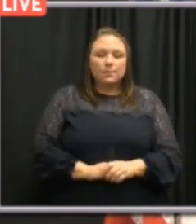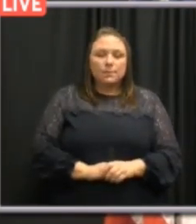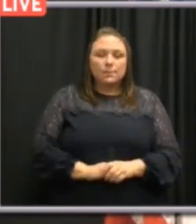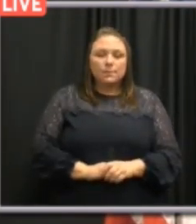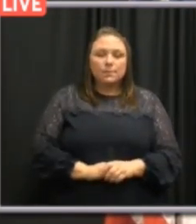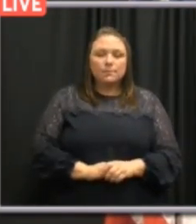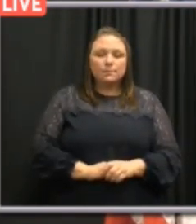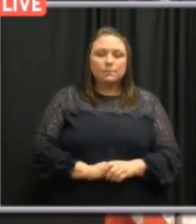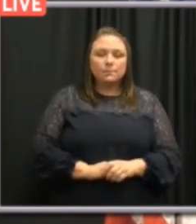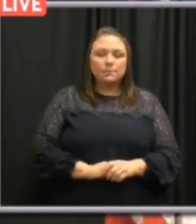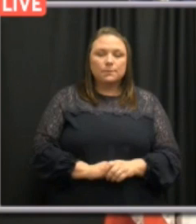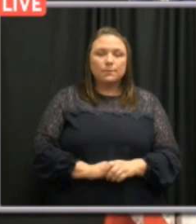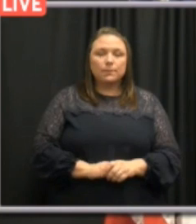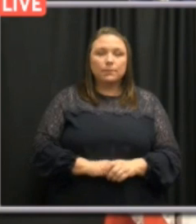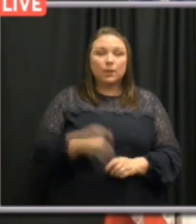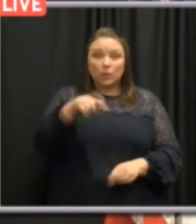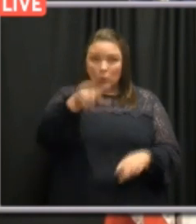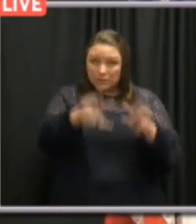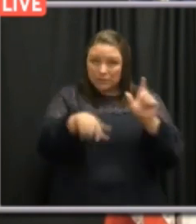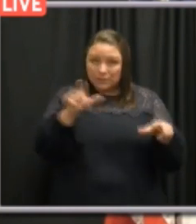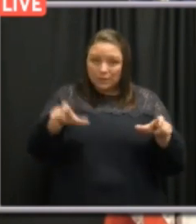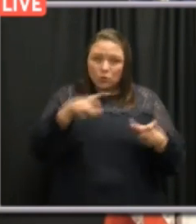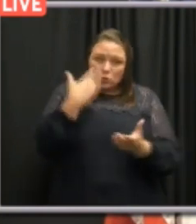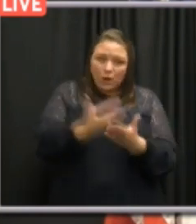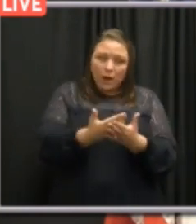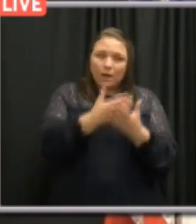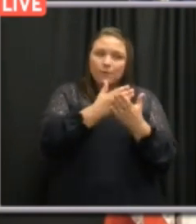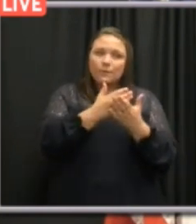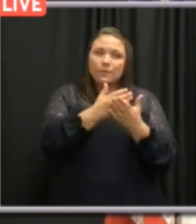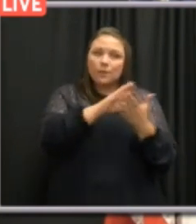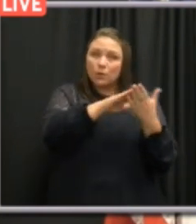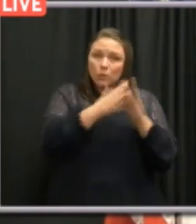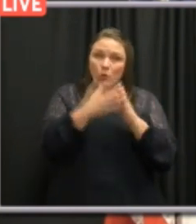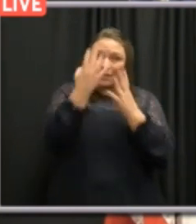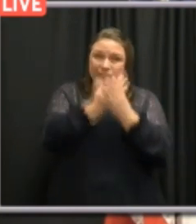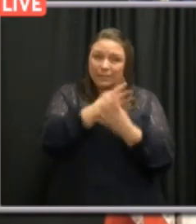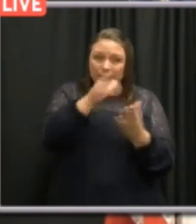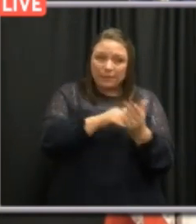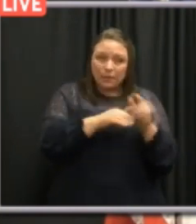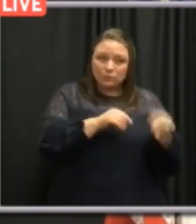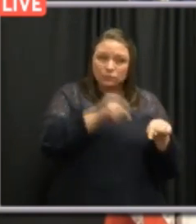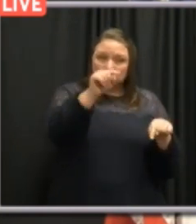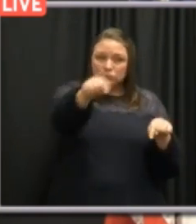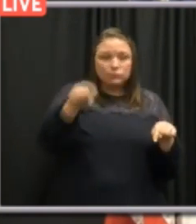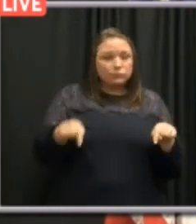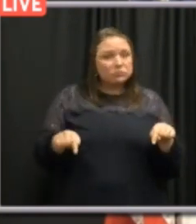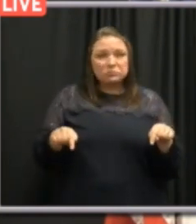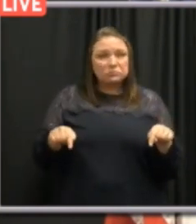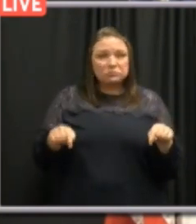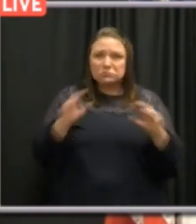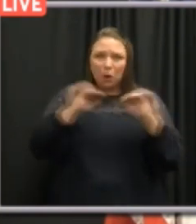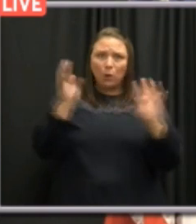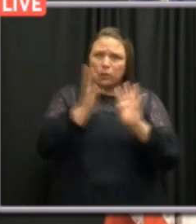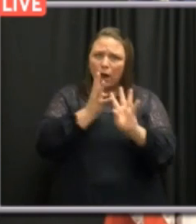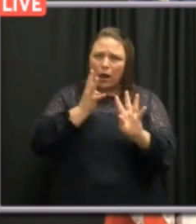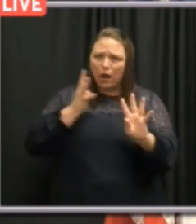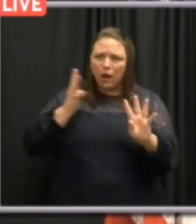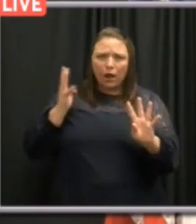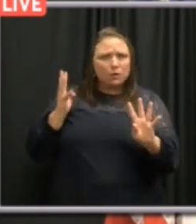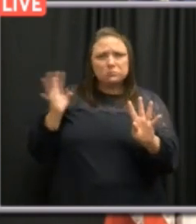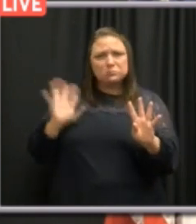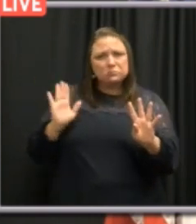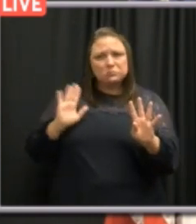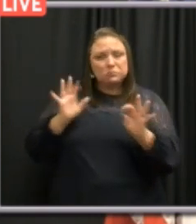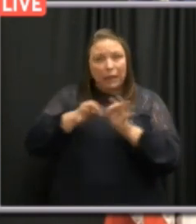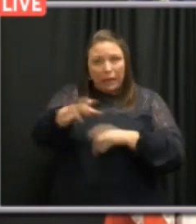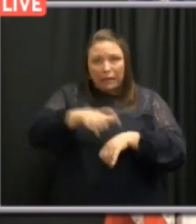if those individuals came to community assessment centers that we run, we're not aware of any long lines or delay